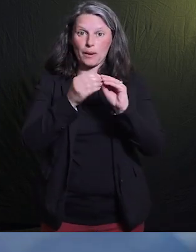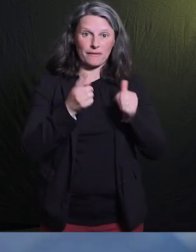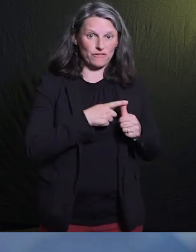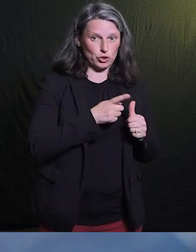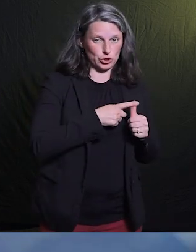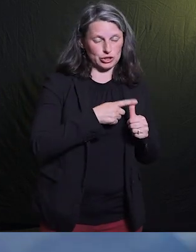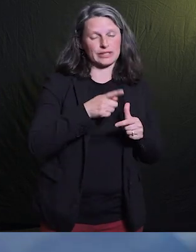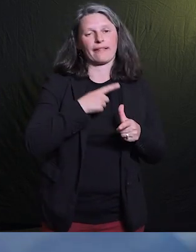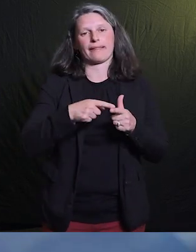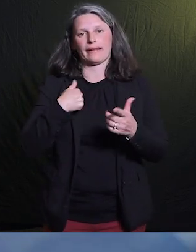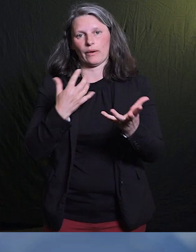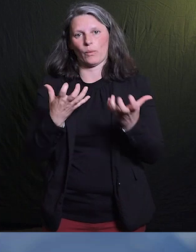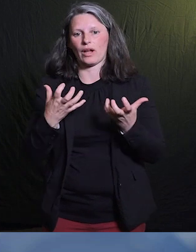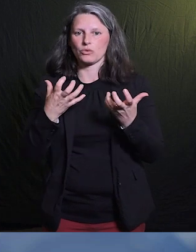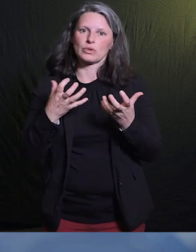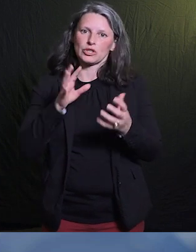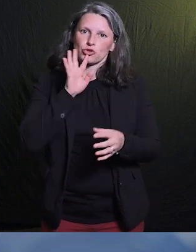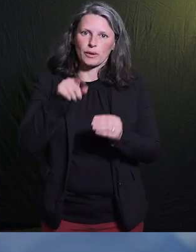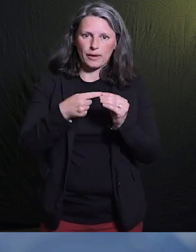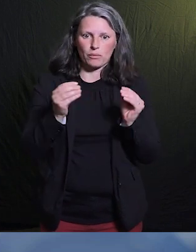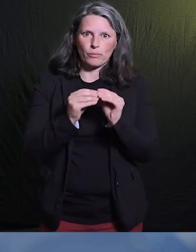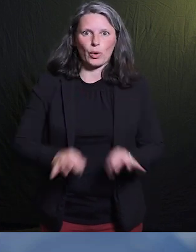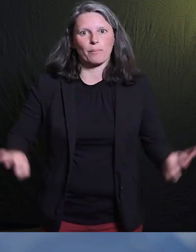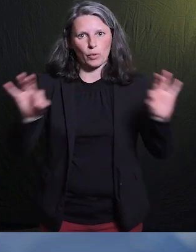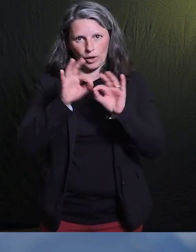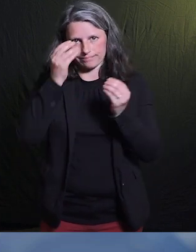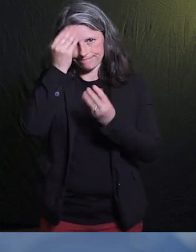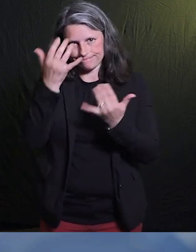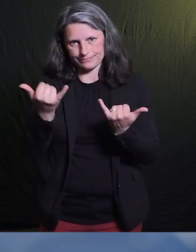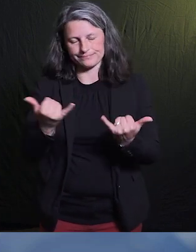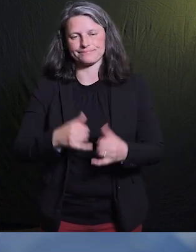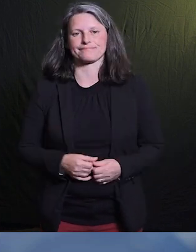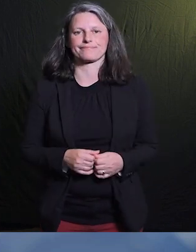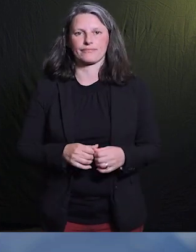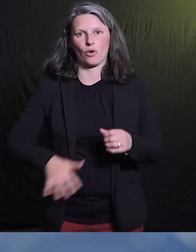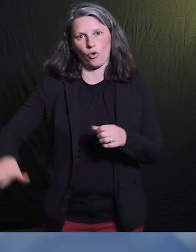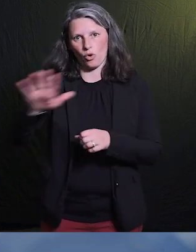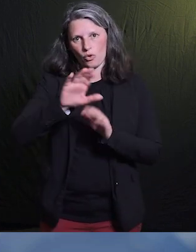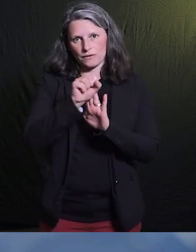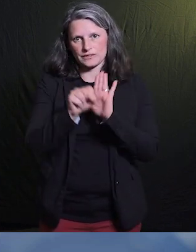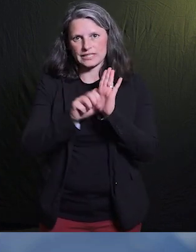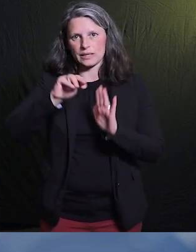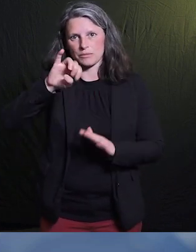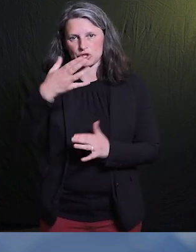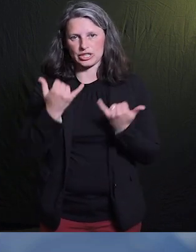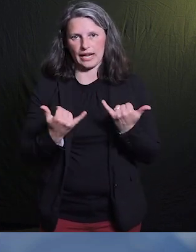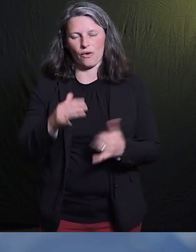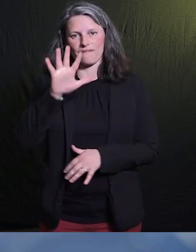but then I want to talk to something more important today. Across the state of Michigan, we're at